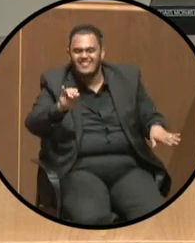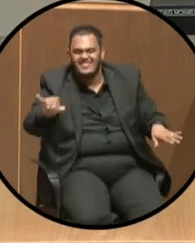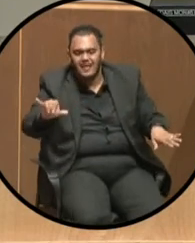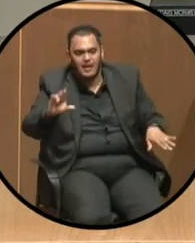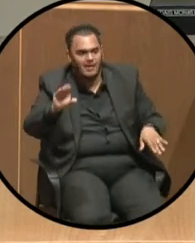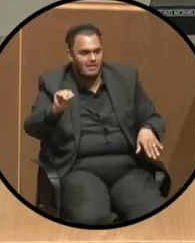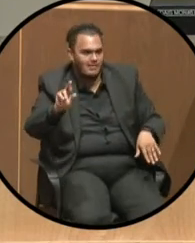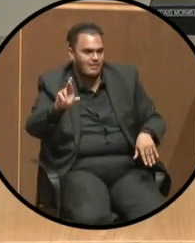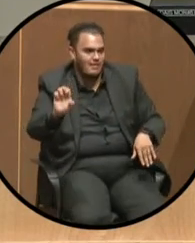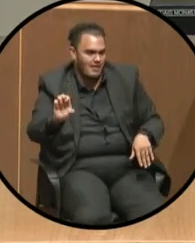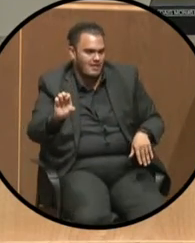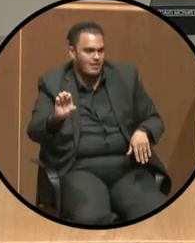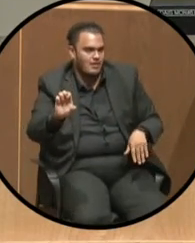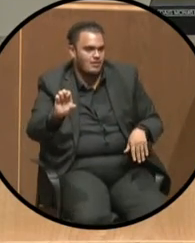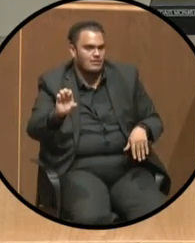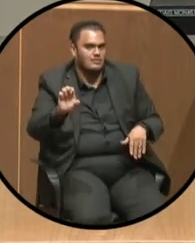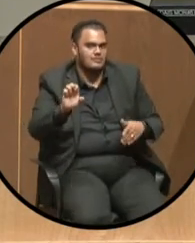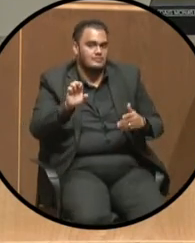believe that